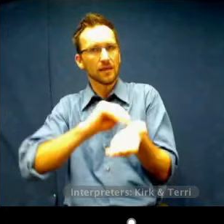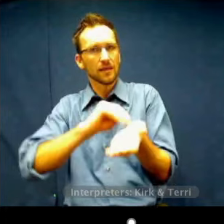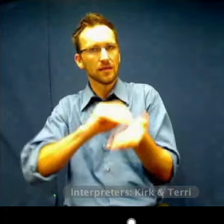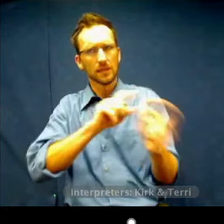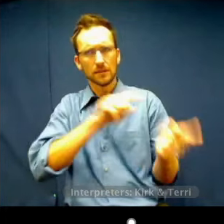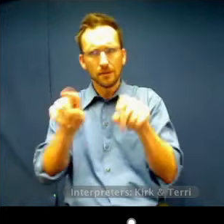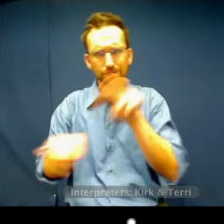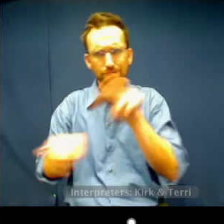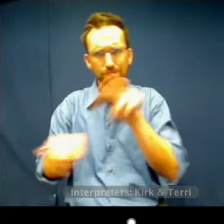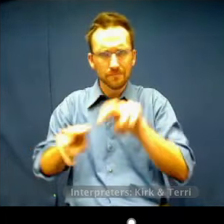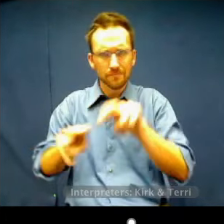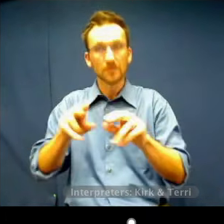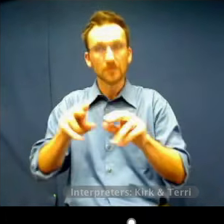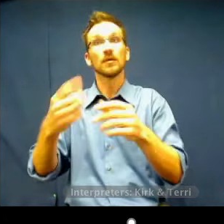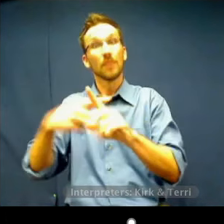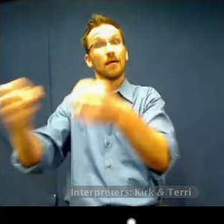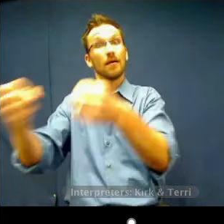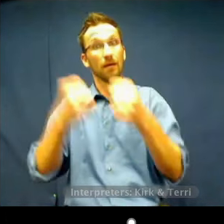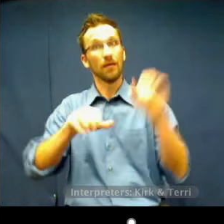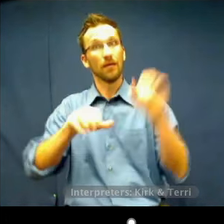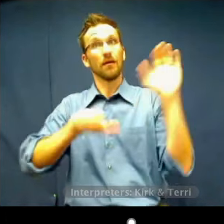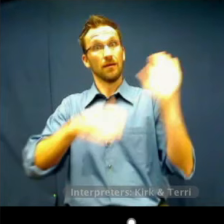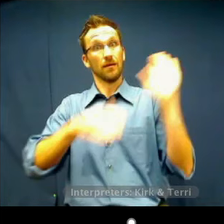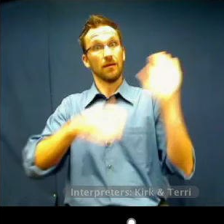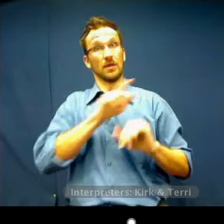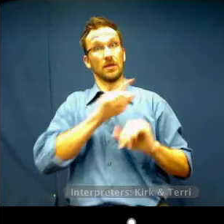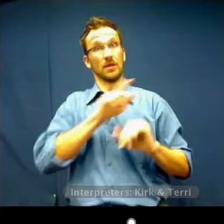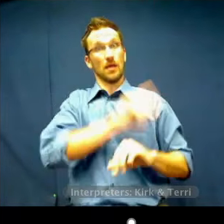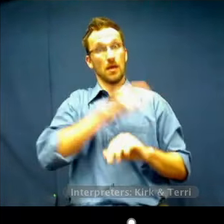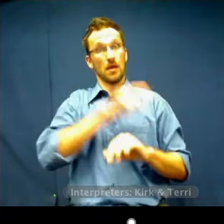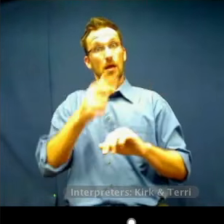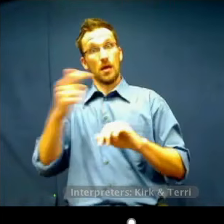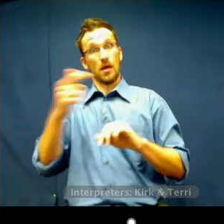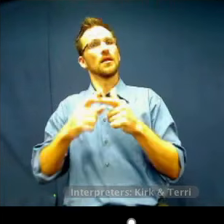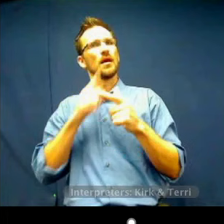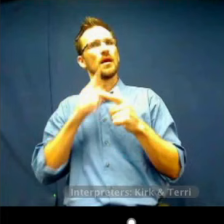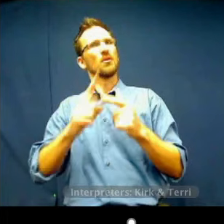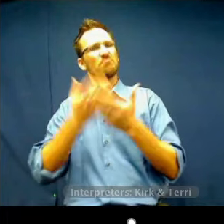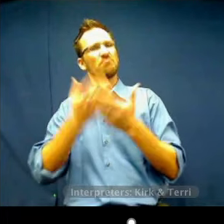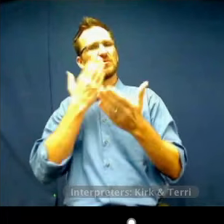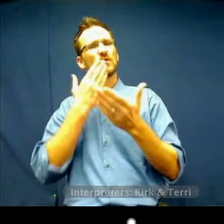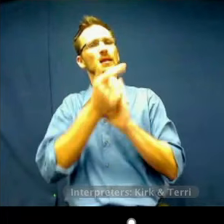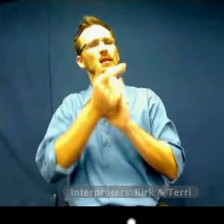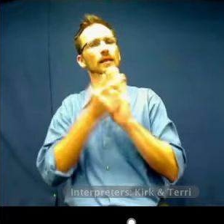you can start to predict what the trial looks like that you'll be interpreting.